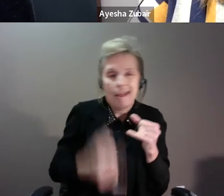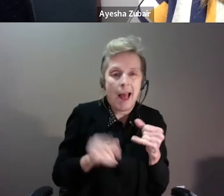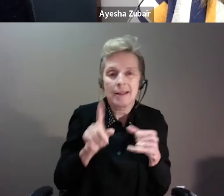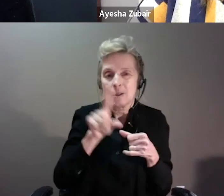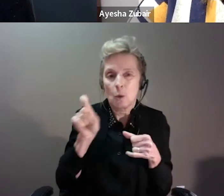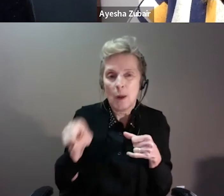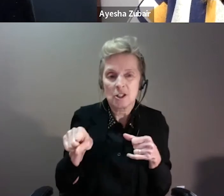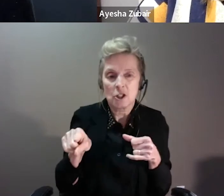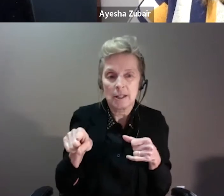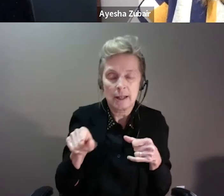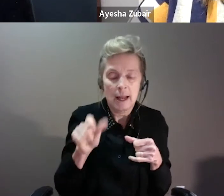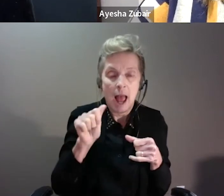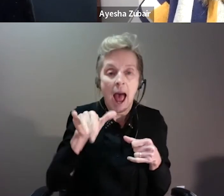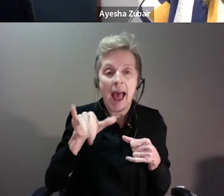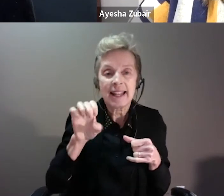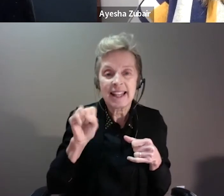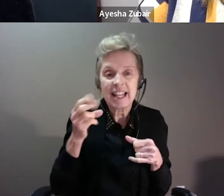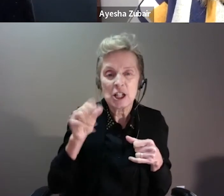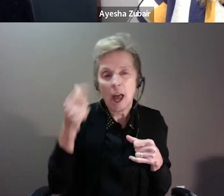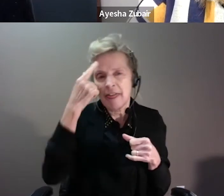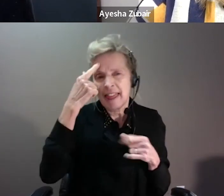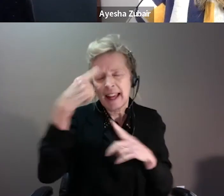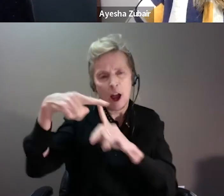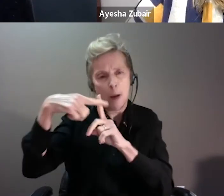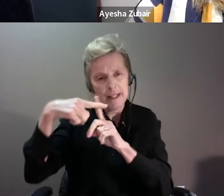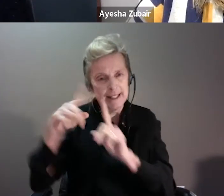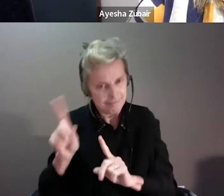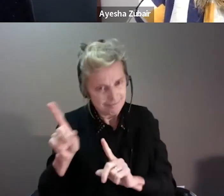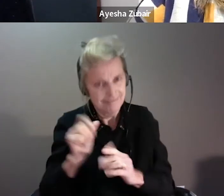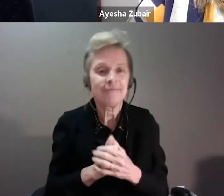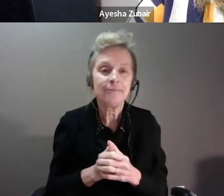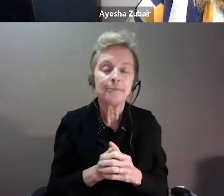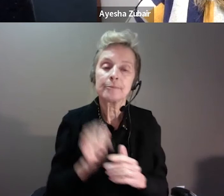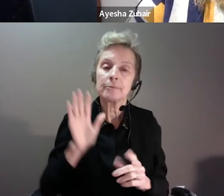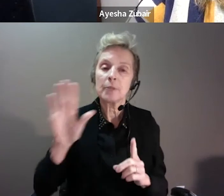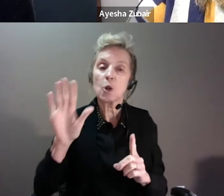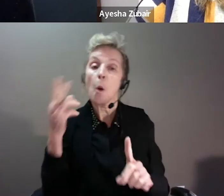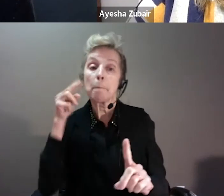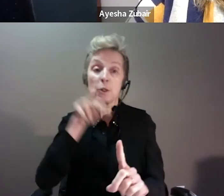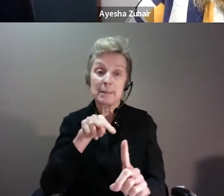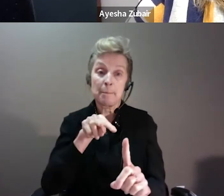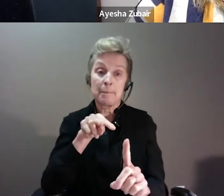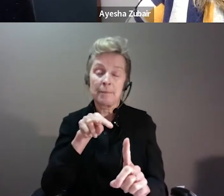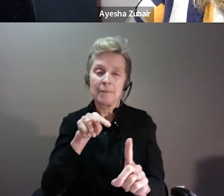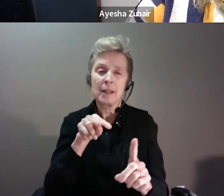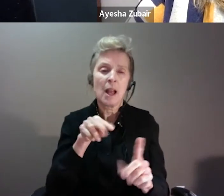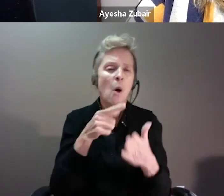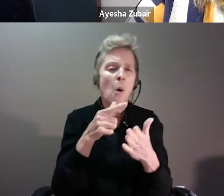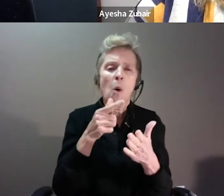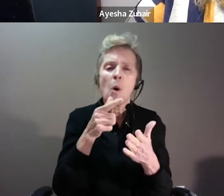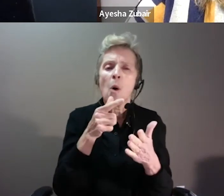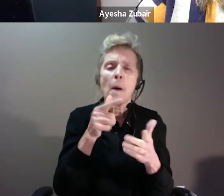let's think about it in an optimistic way. From your perspective, what do you see as the biggest opportunity for people living